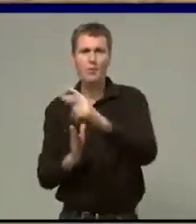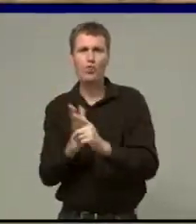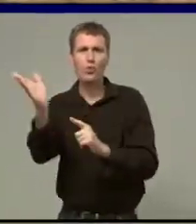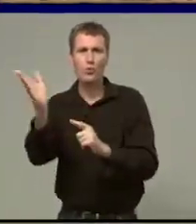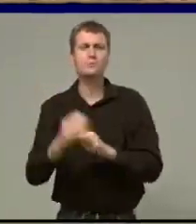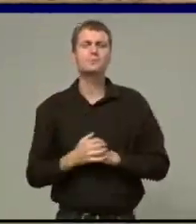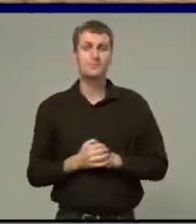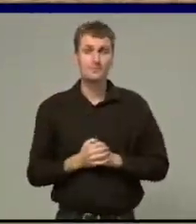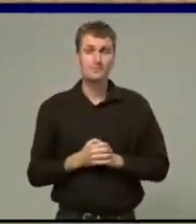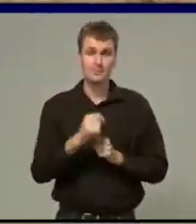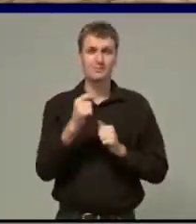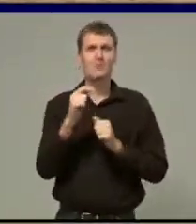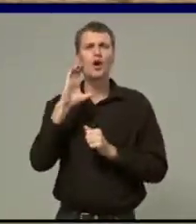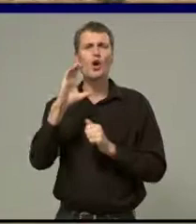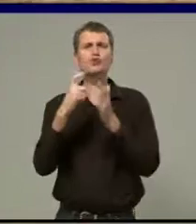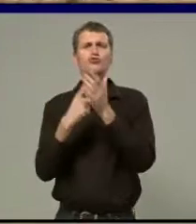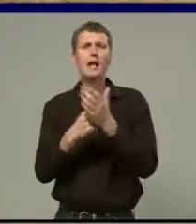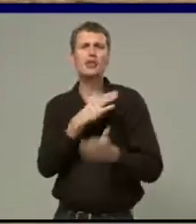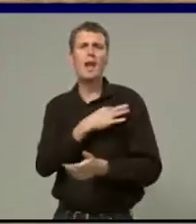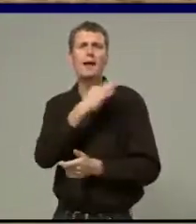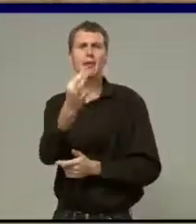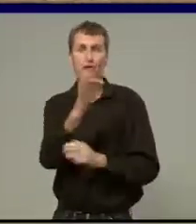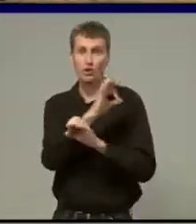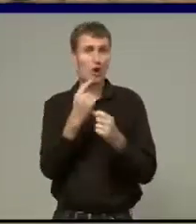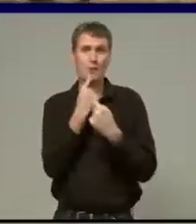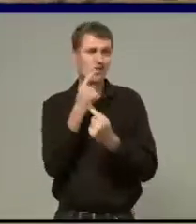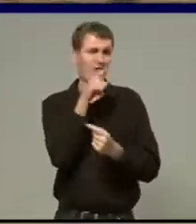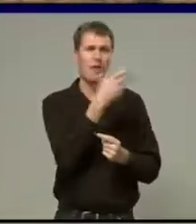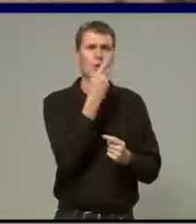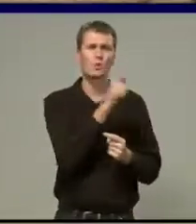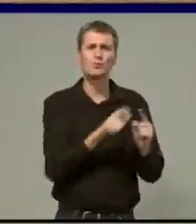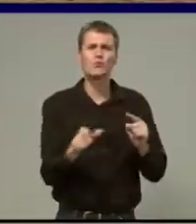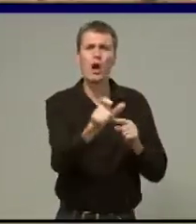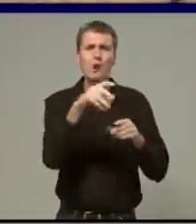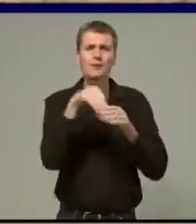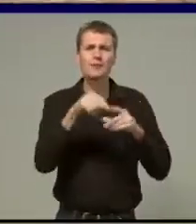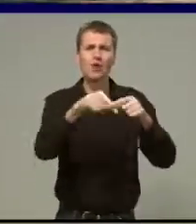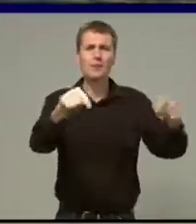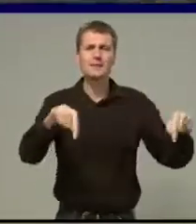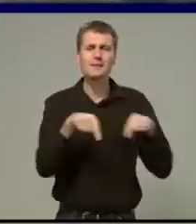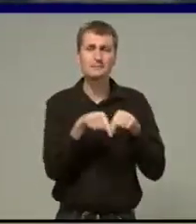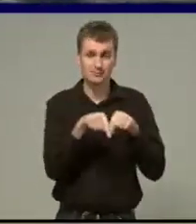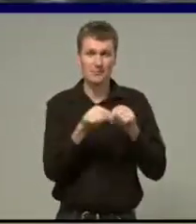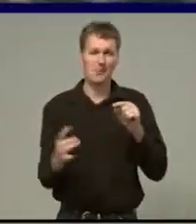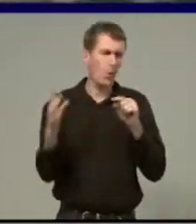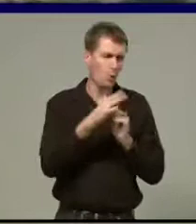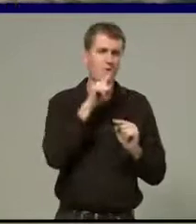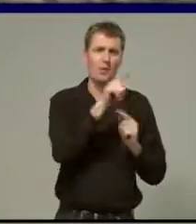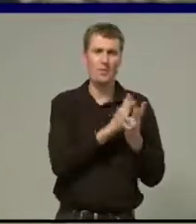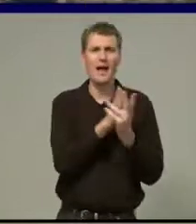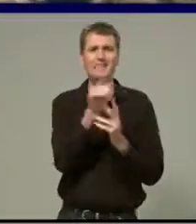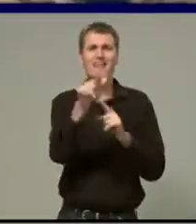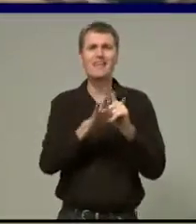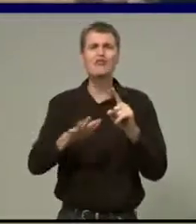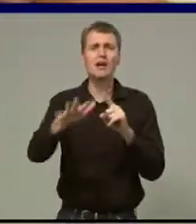Coast Range's application did not mention High Country's use of roads on the property and the crucial importance of access for their business.